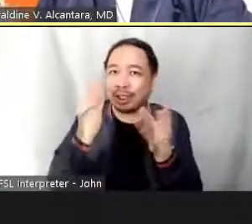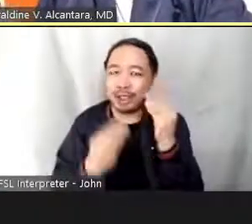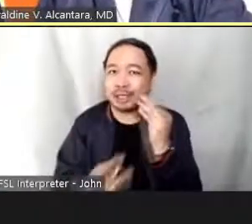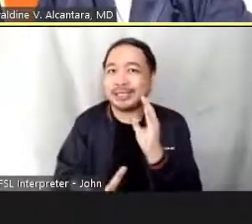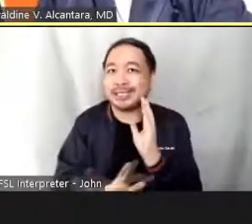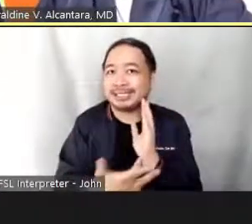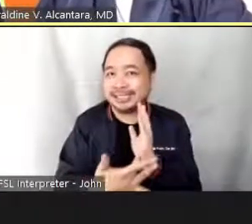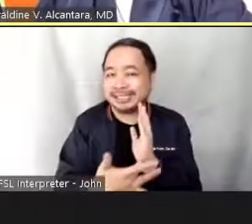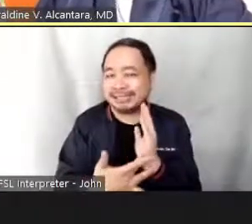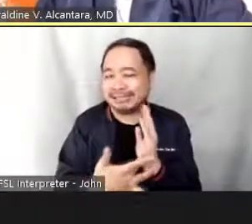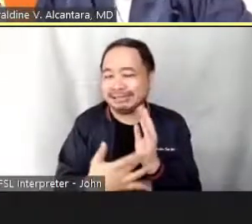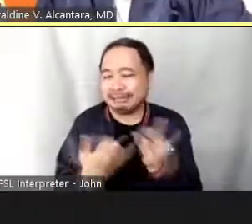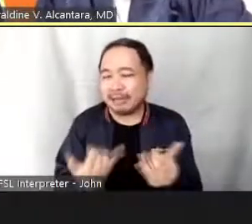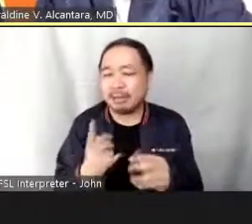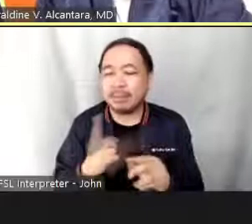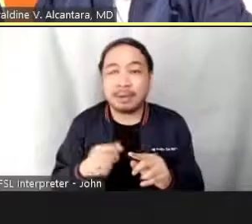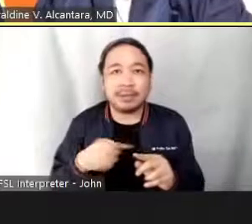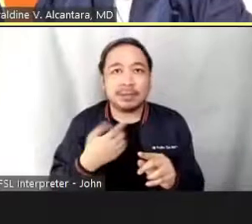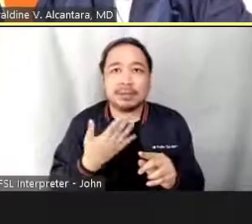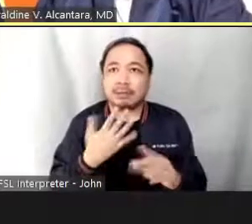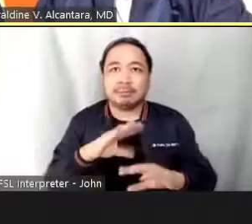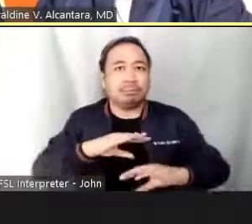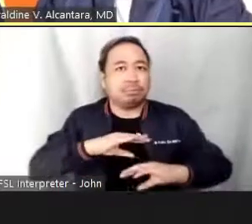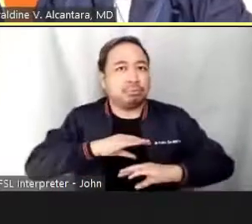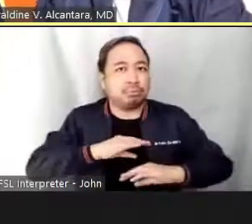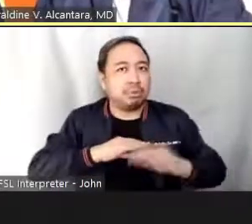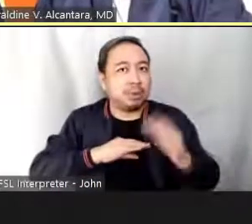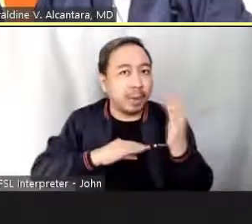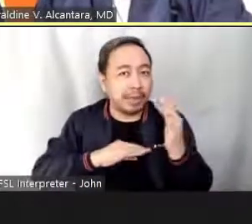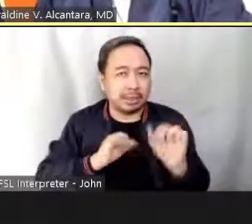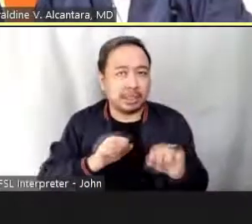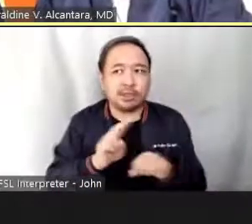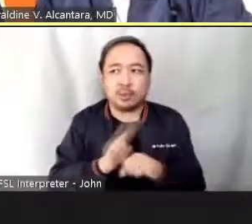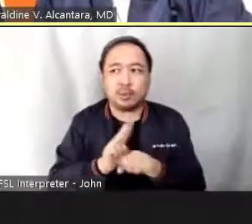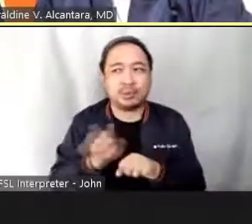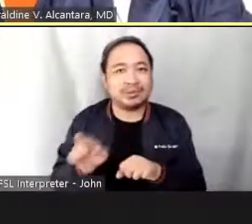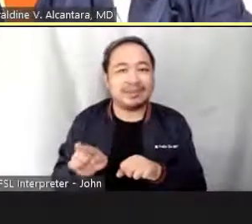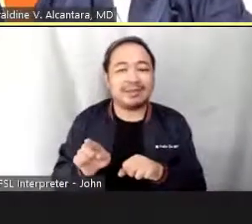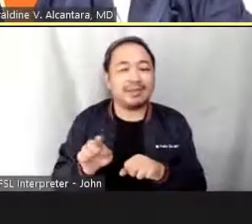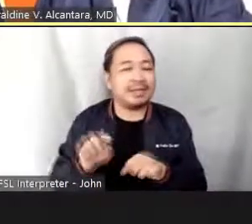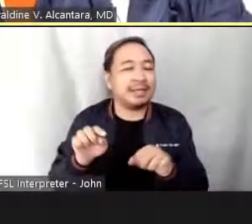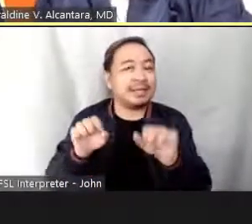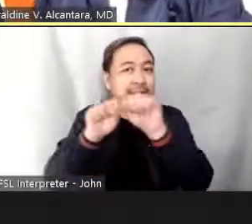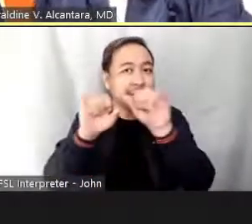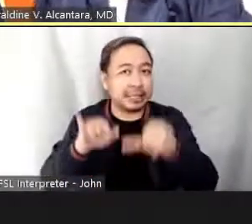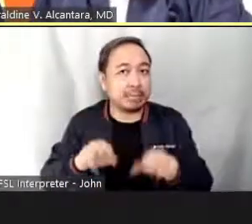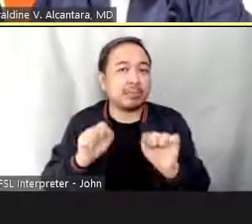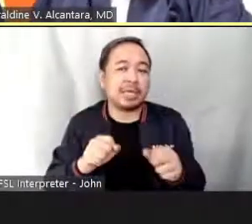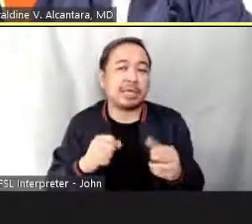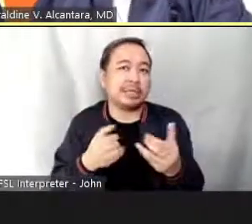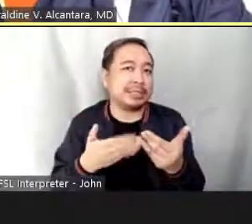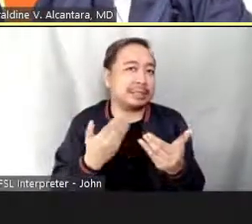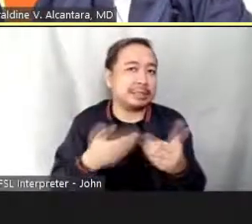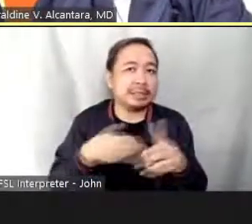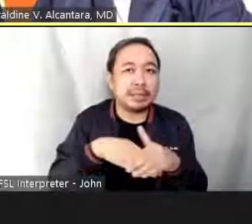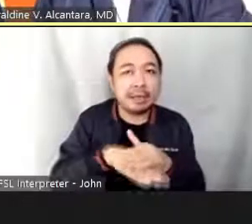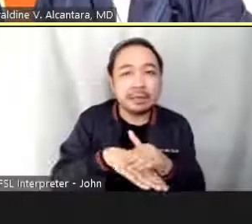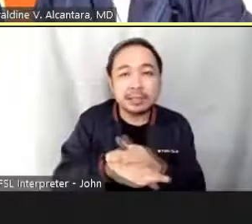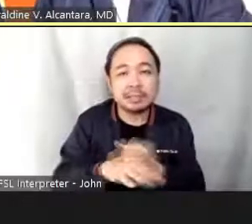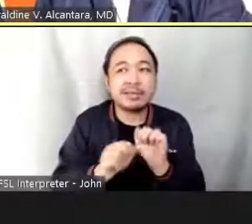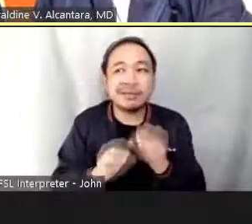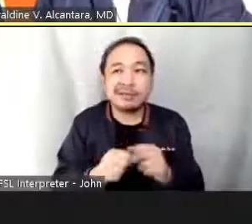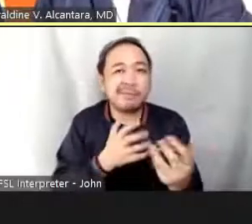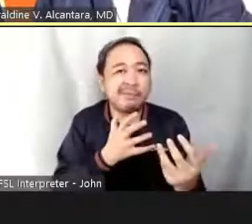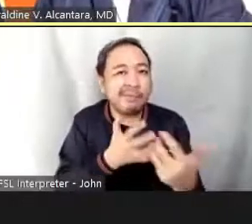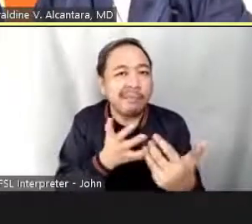am very happy because we can use this system because it is truly accessible, user-friendly, and it